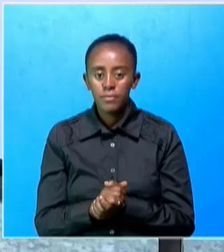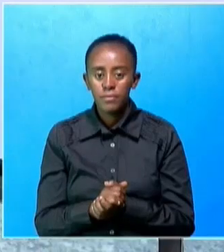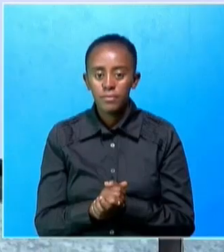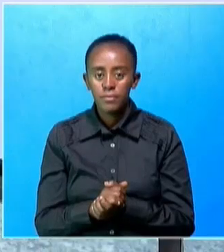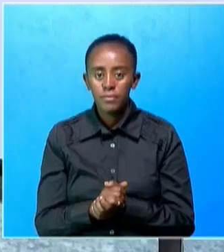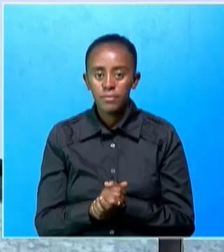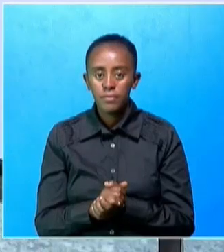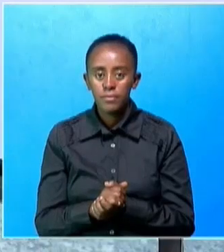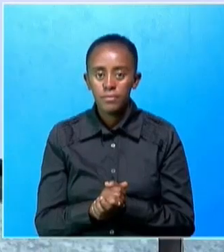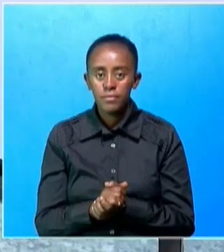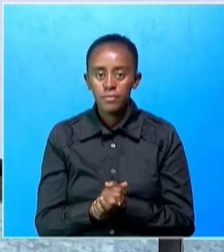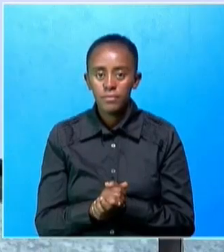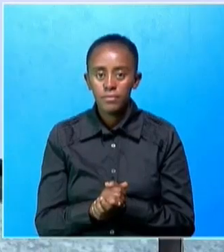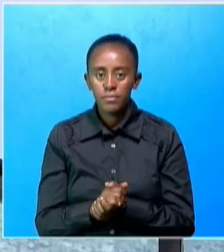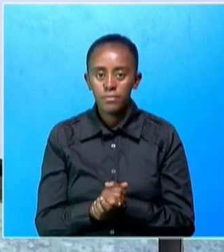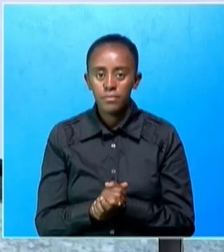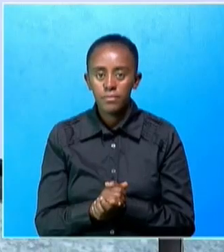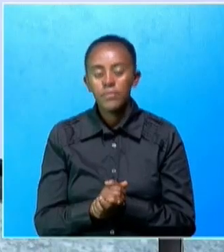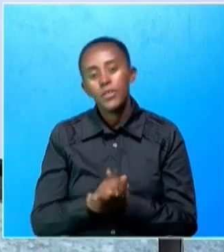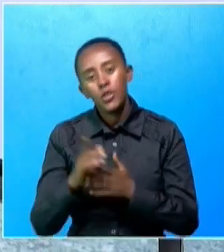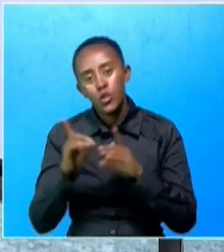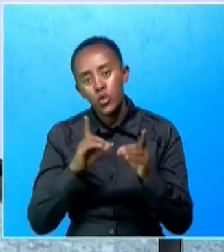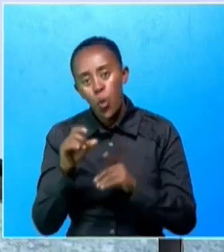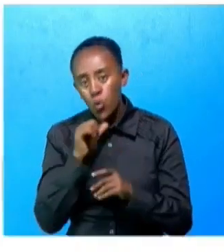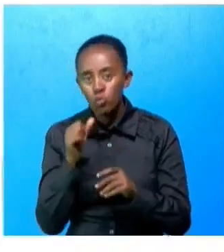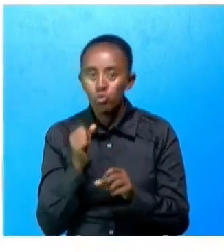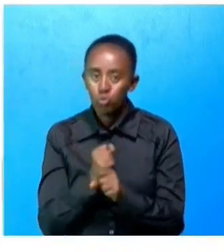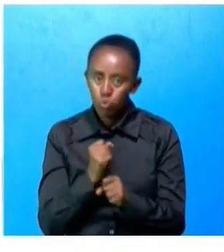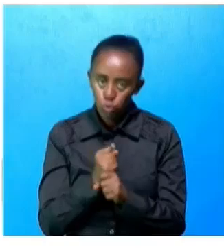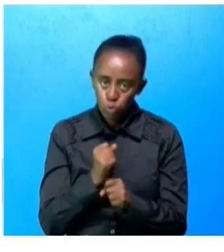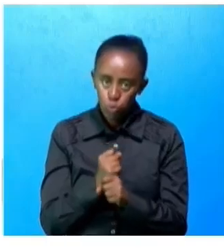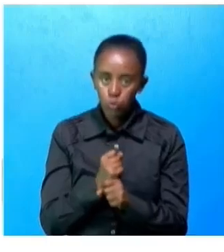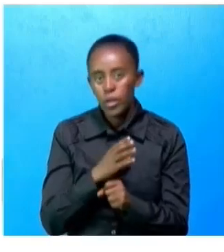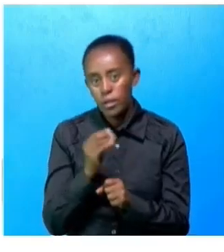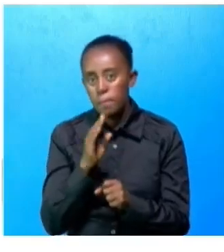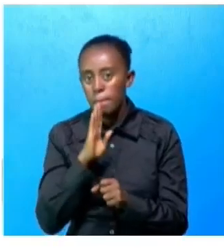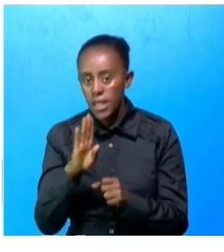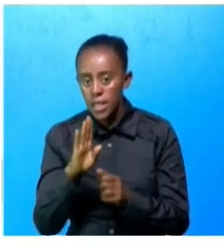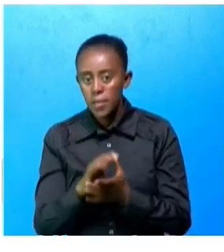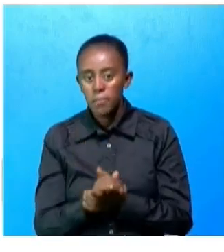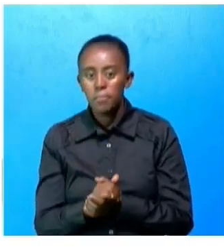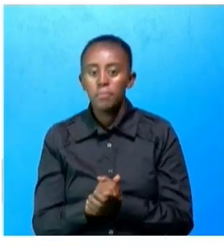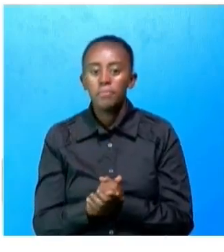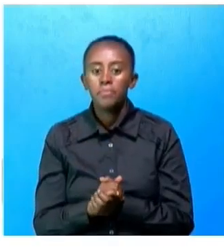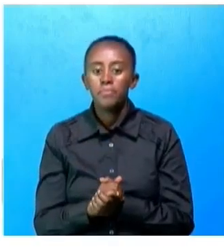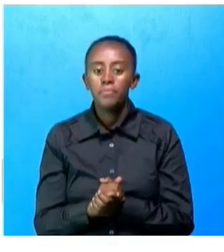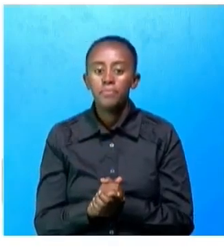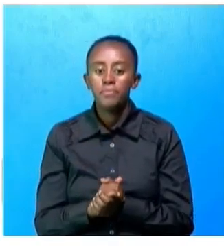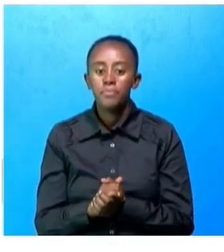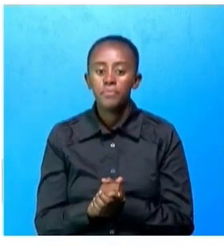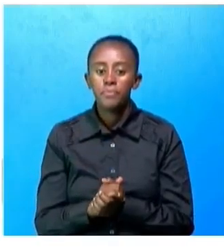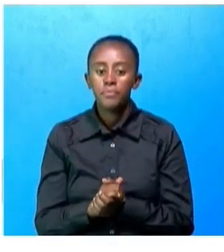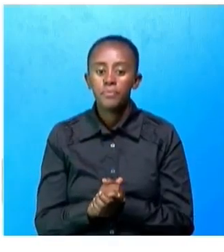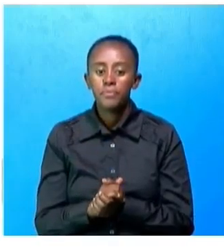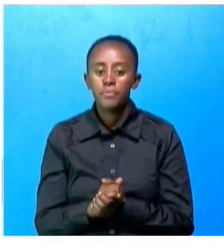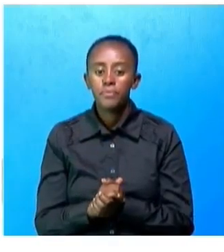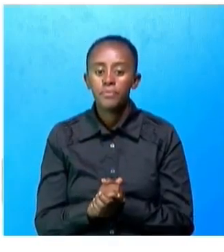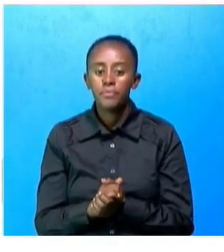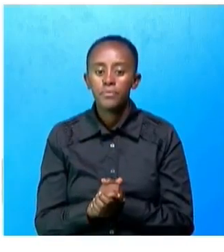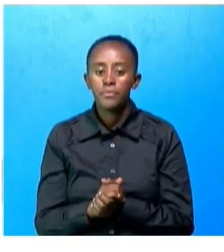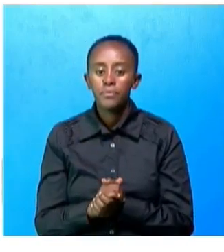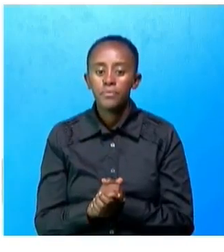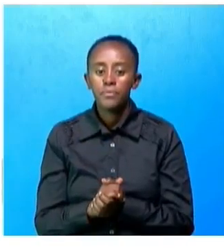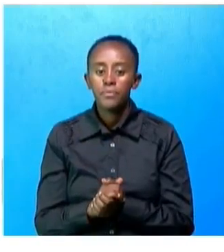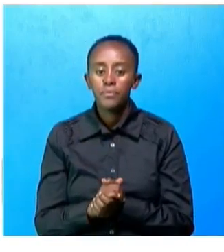Let's go and see these. Don't do and be. Right? Don't